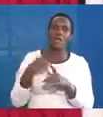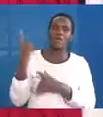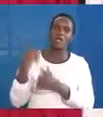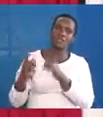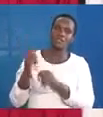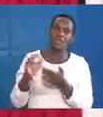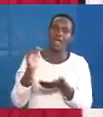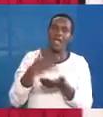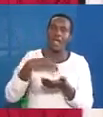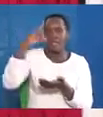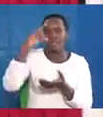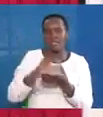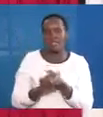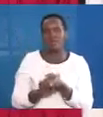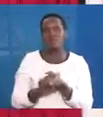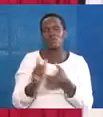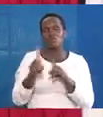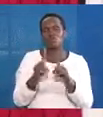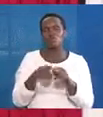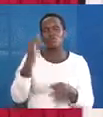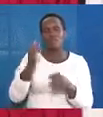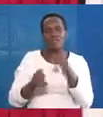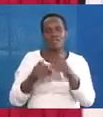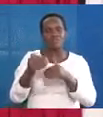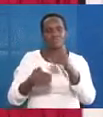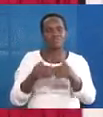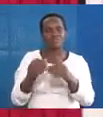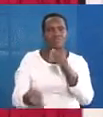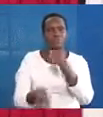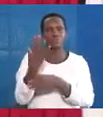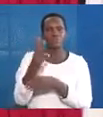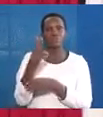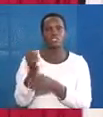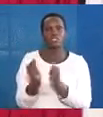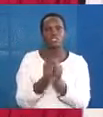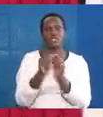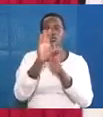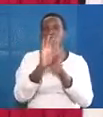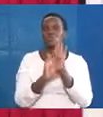was the promulgation of the 2010 Constitution.